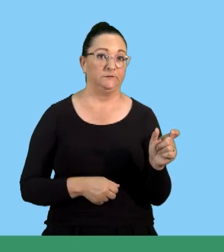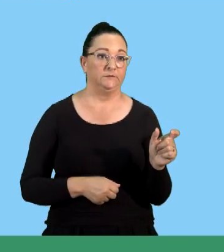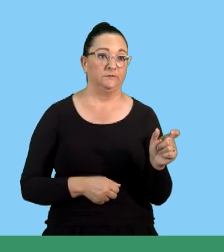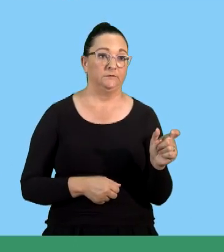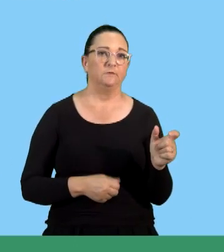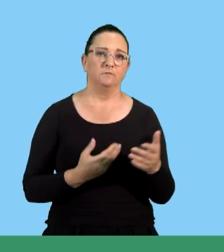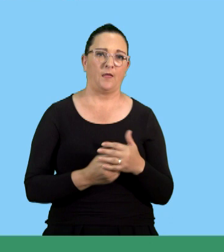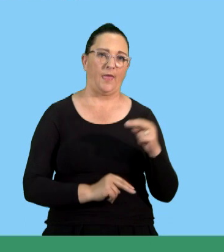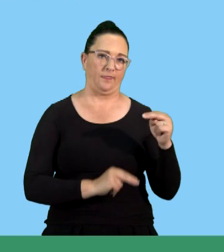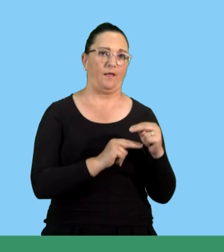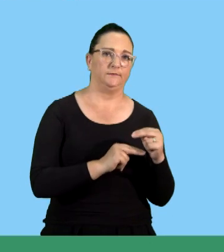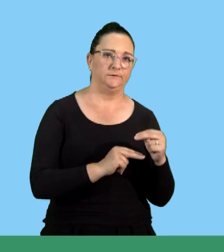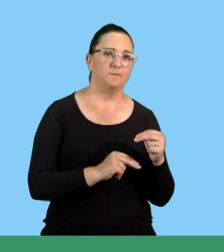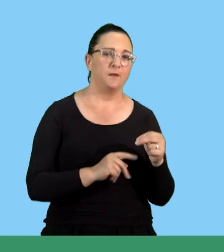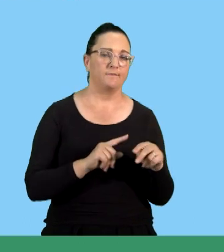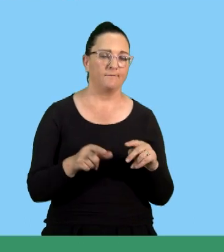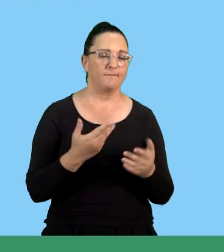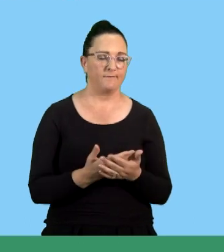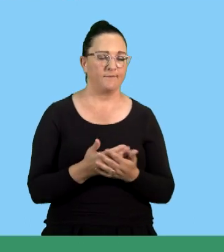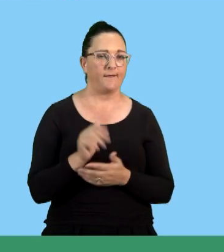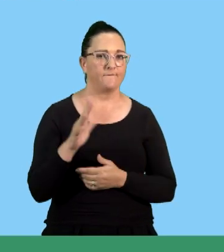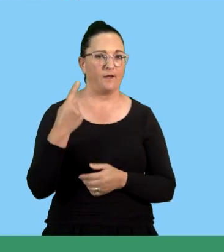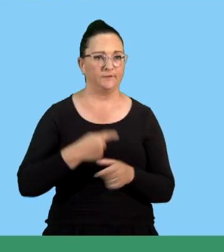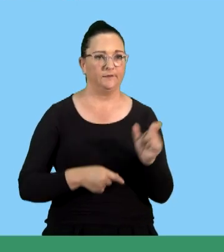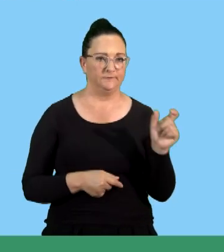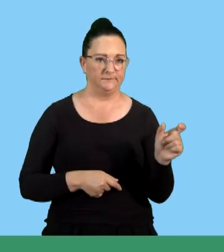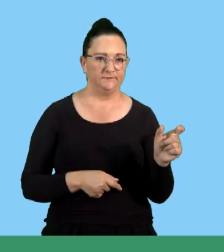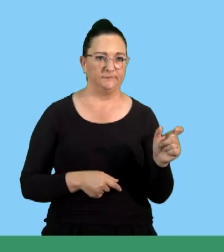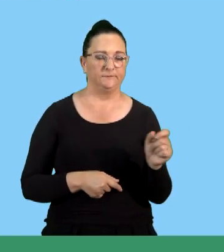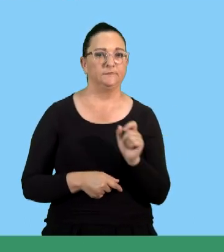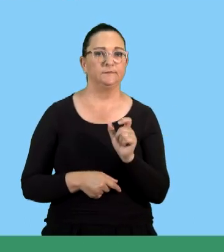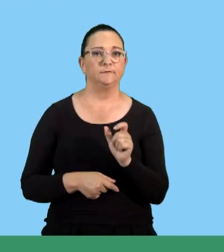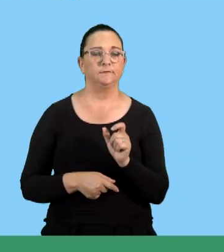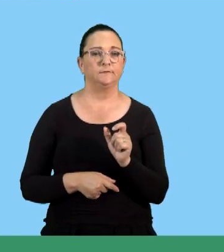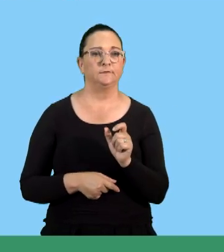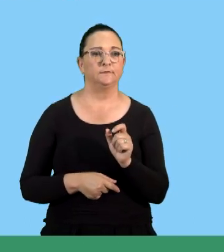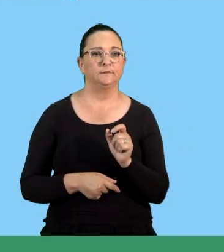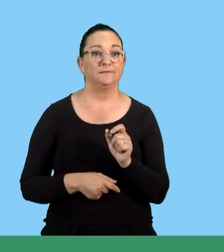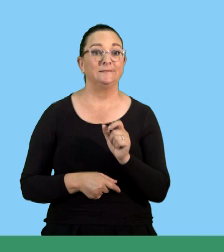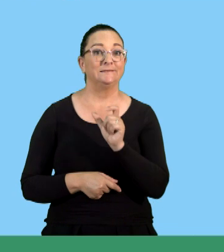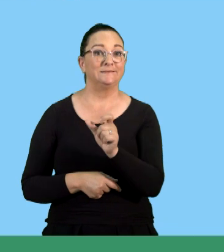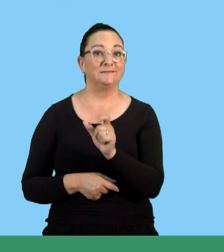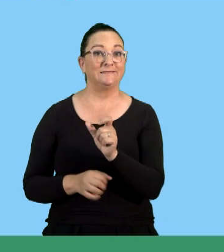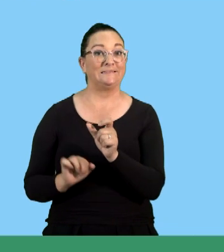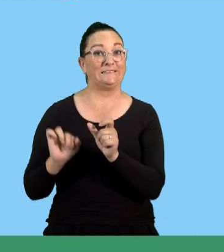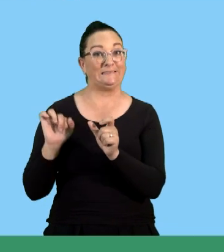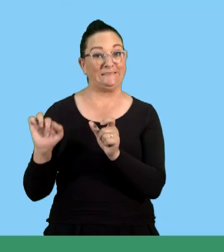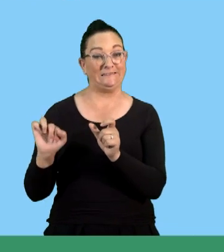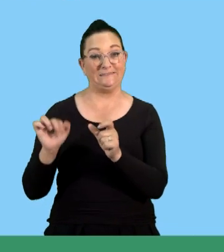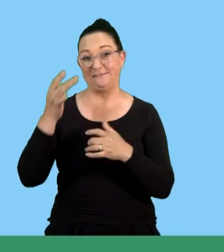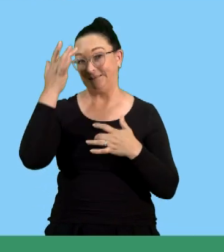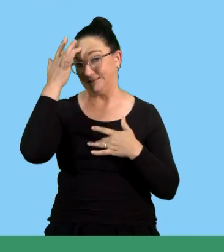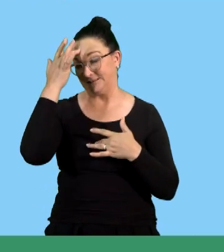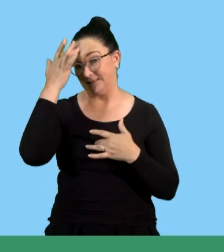have less than 5 days, but you were given 5 days off work to attend to his sick mother, not